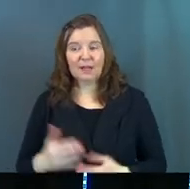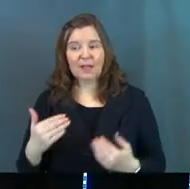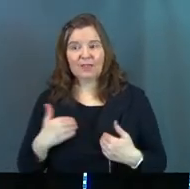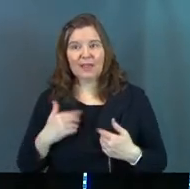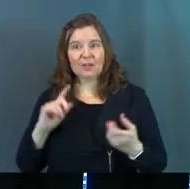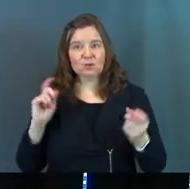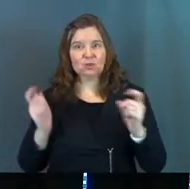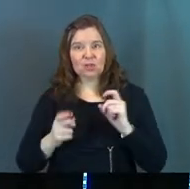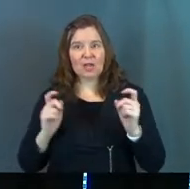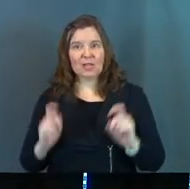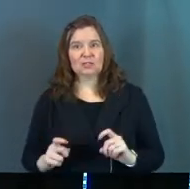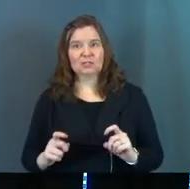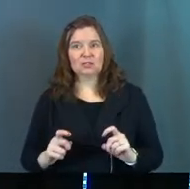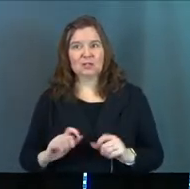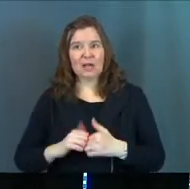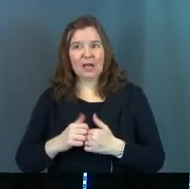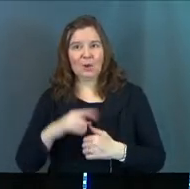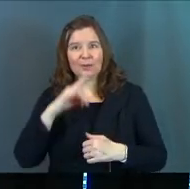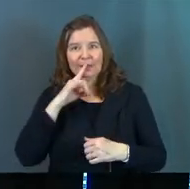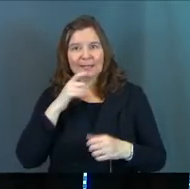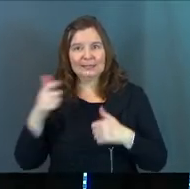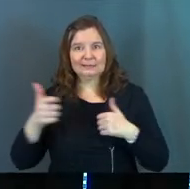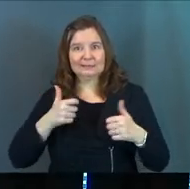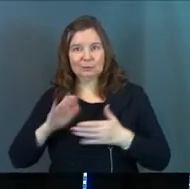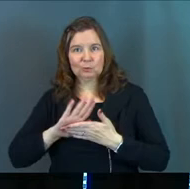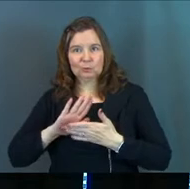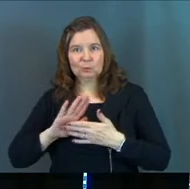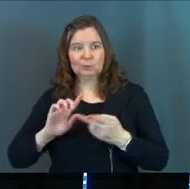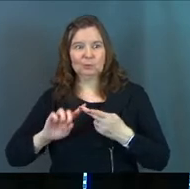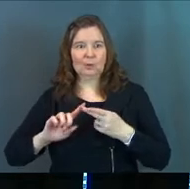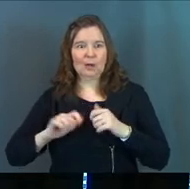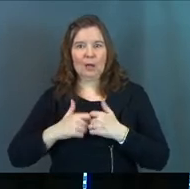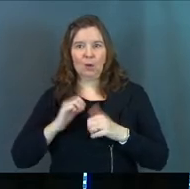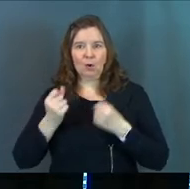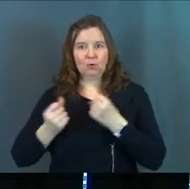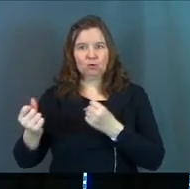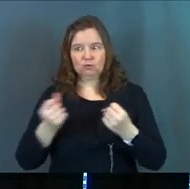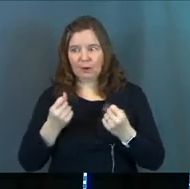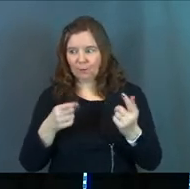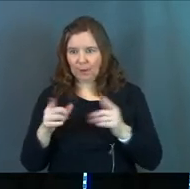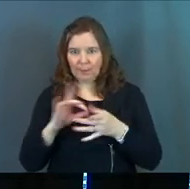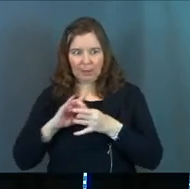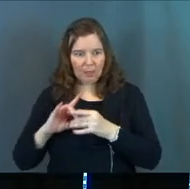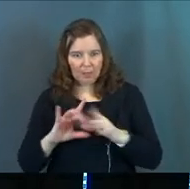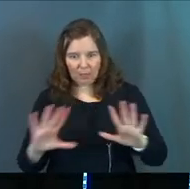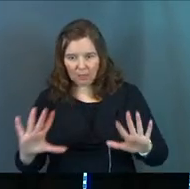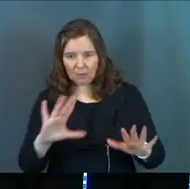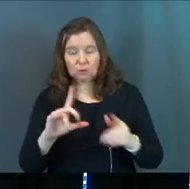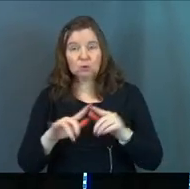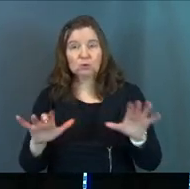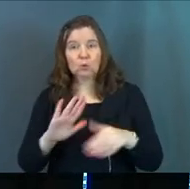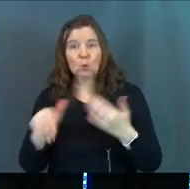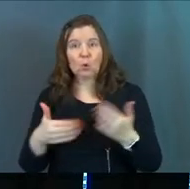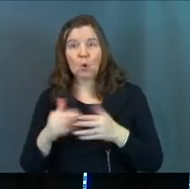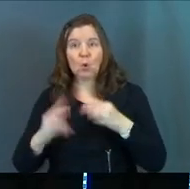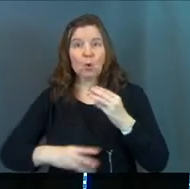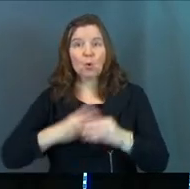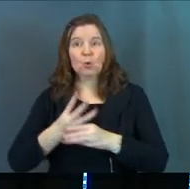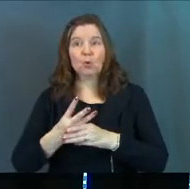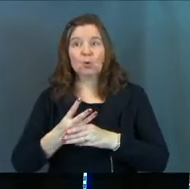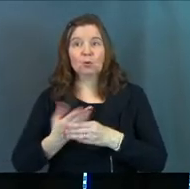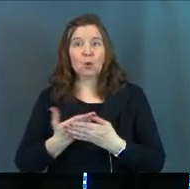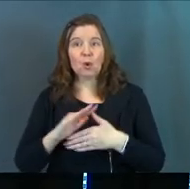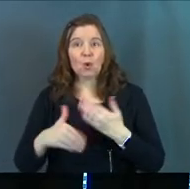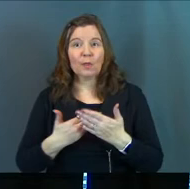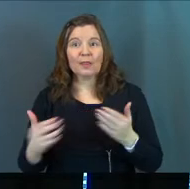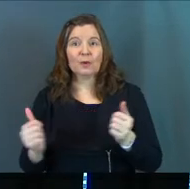they had to change up how the kids were getting to school and how all the driving was going to happen in order to do the whole world,